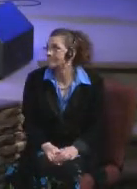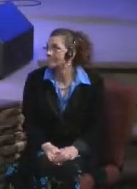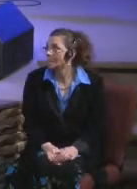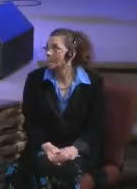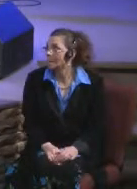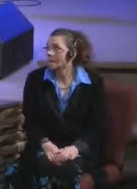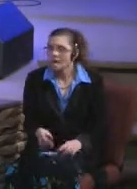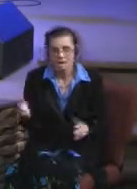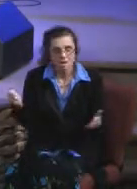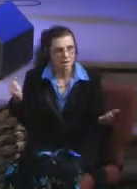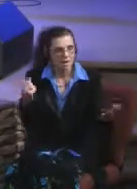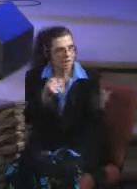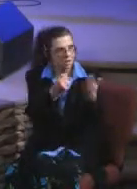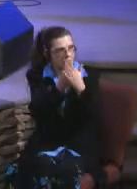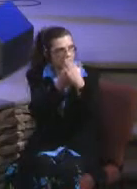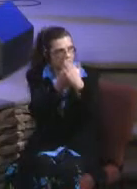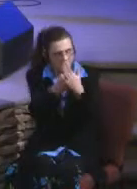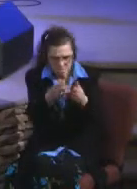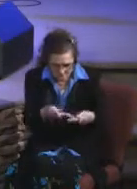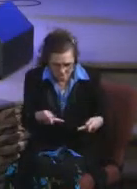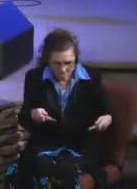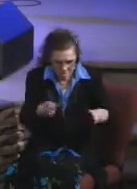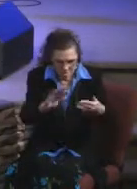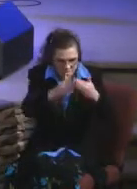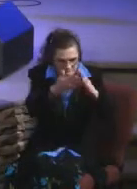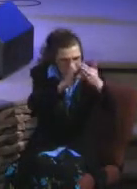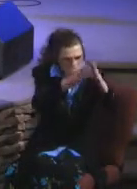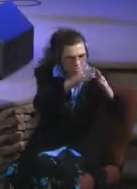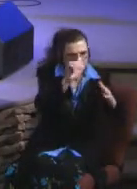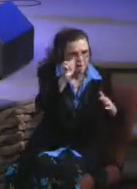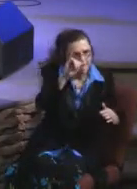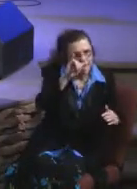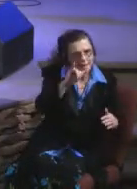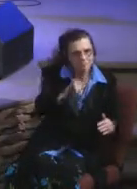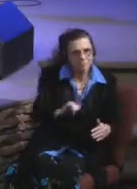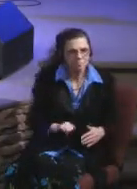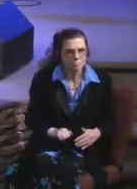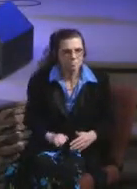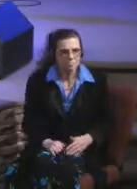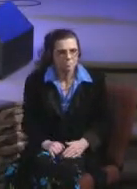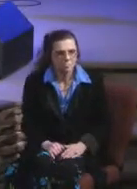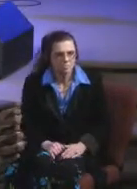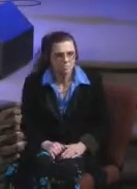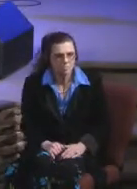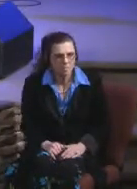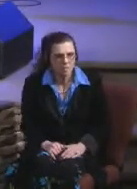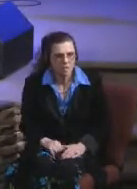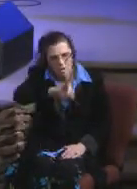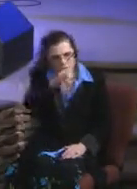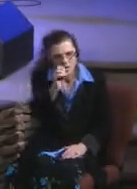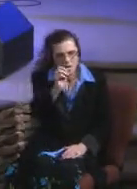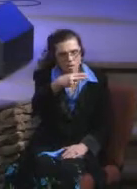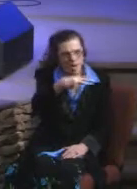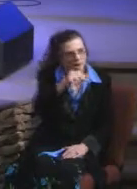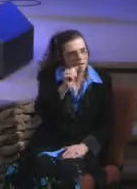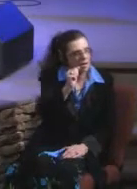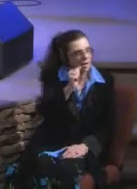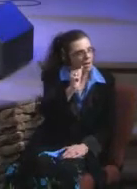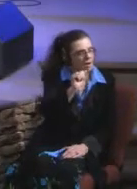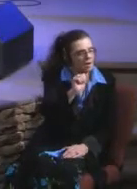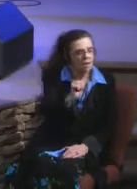And they went up against this little city of Ai. And listen, Joshua took counsel in